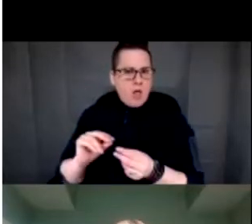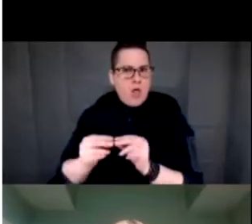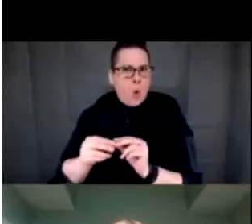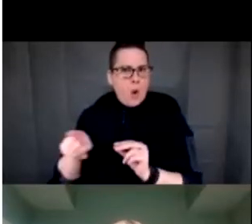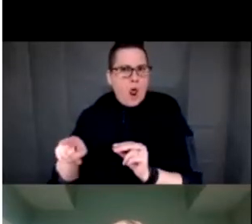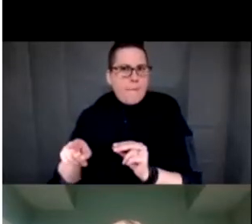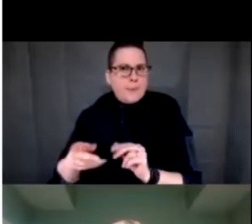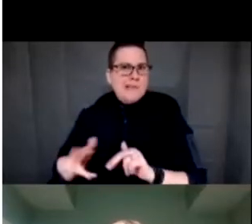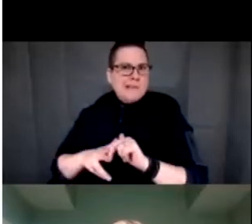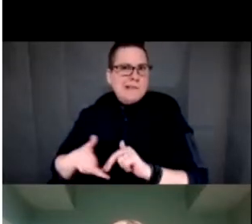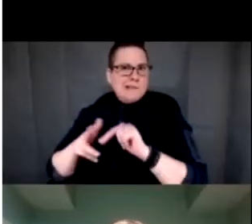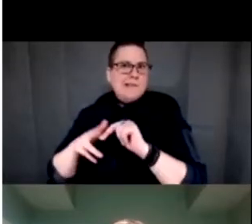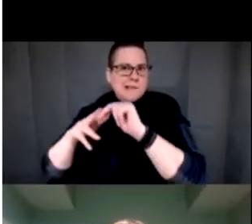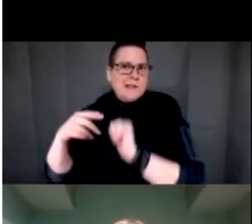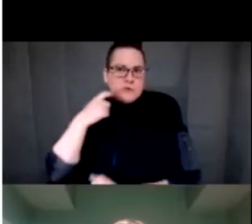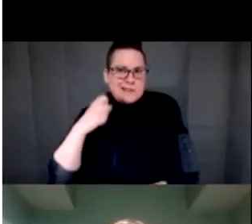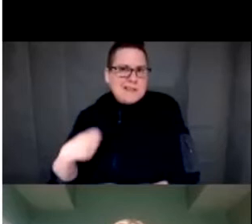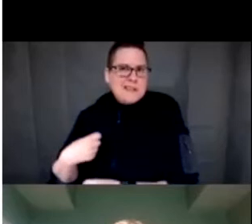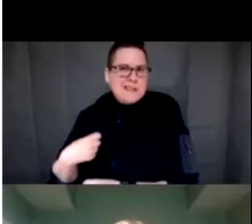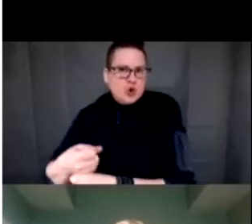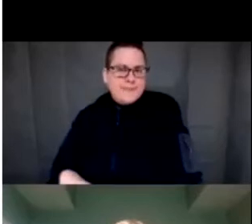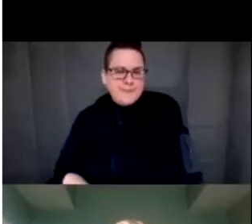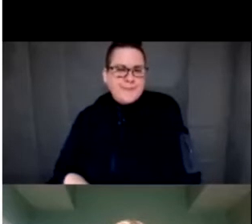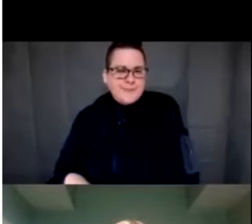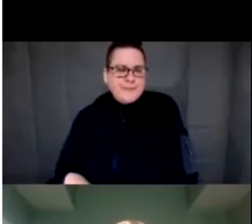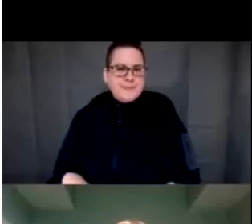growing over the recent years.